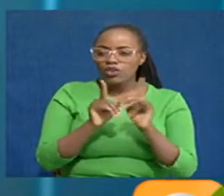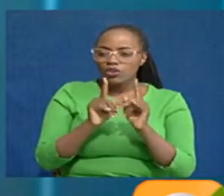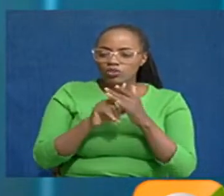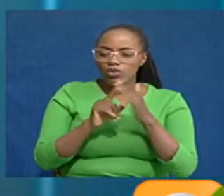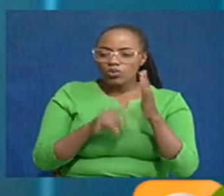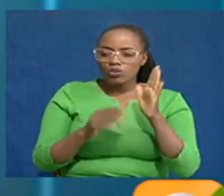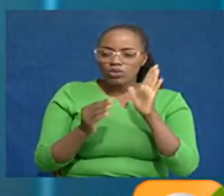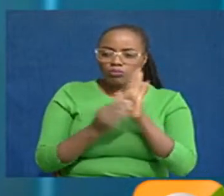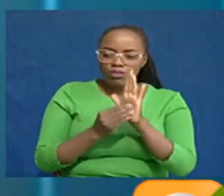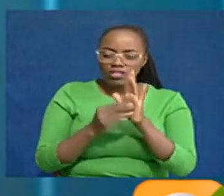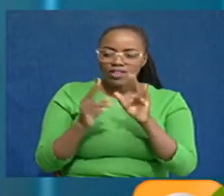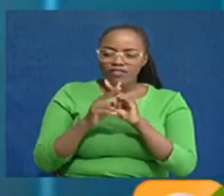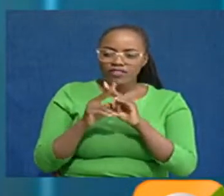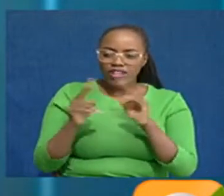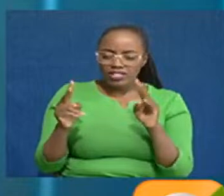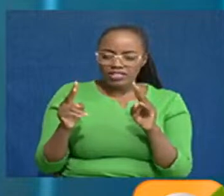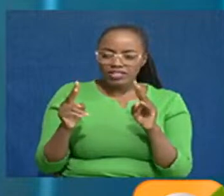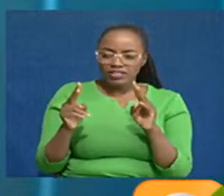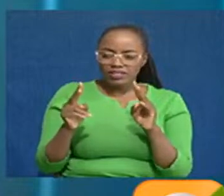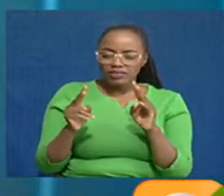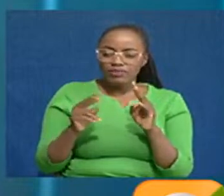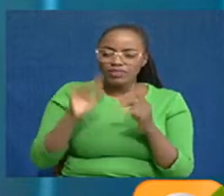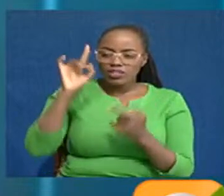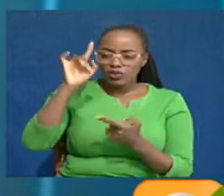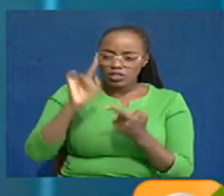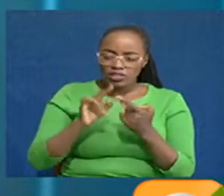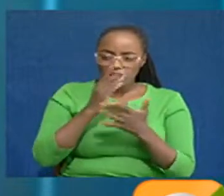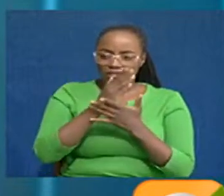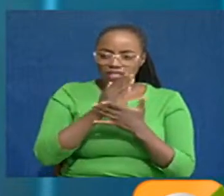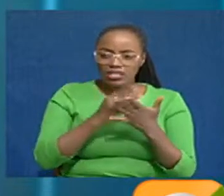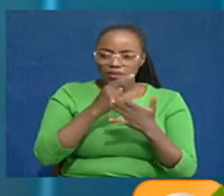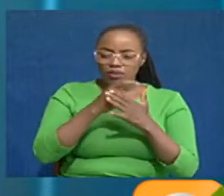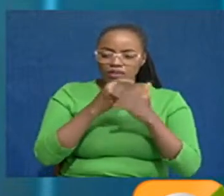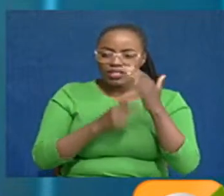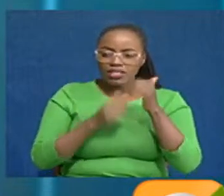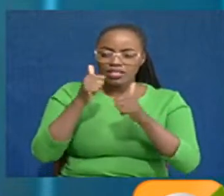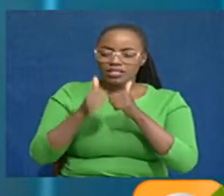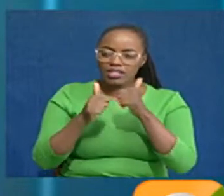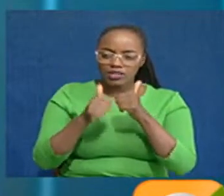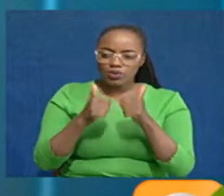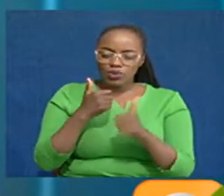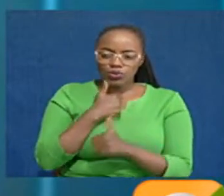really and to really reduce some of the taxes that